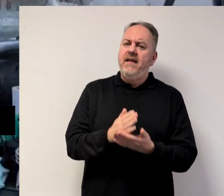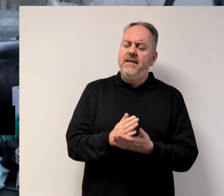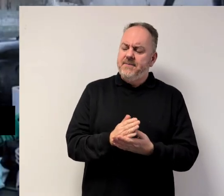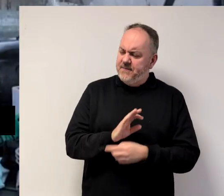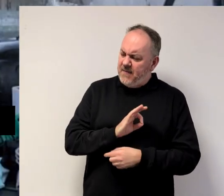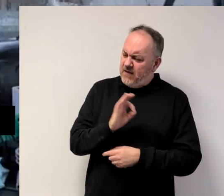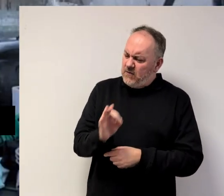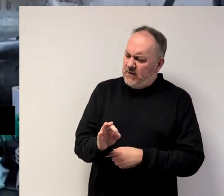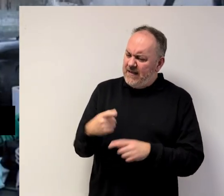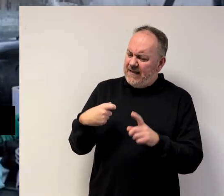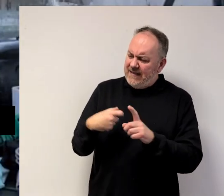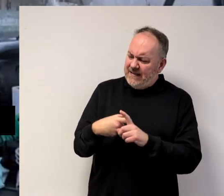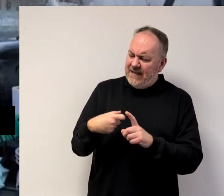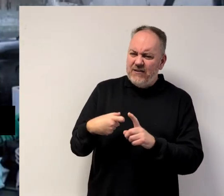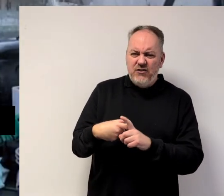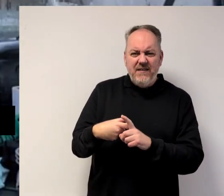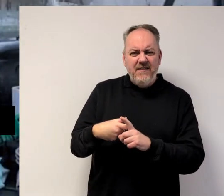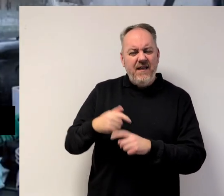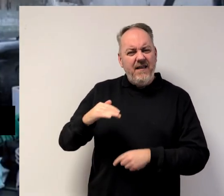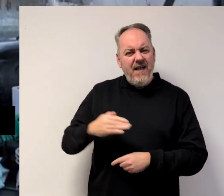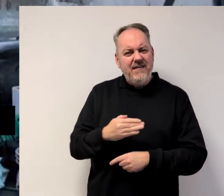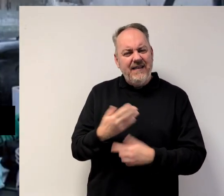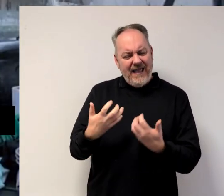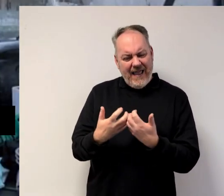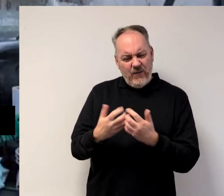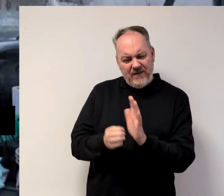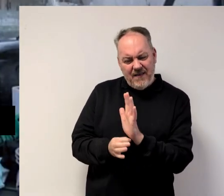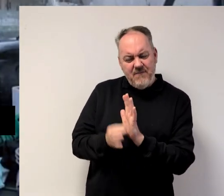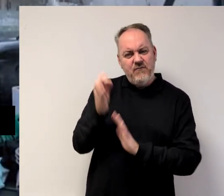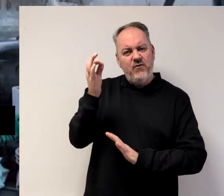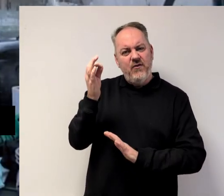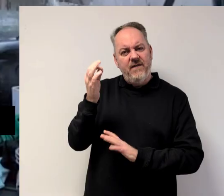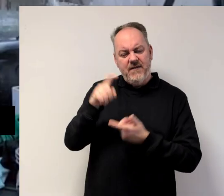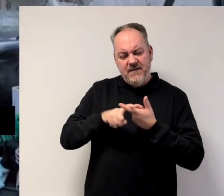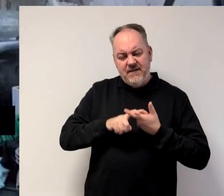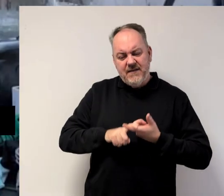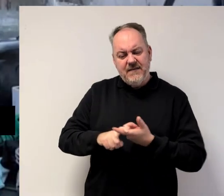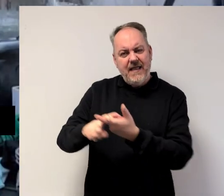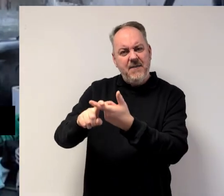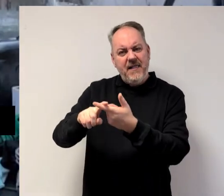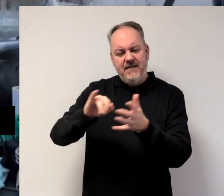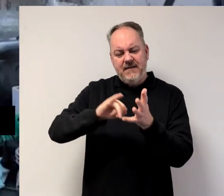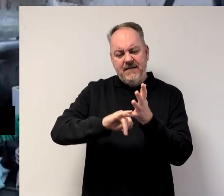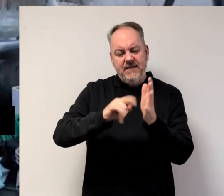sustainability? Uh, well, you've no food miles.